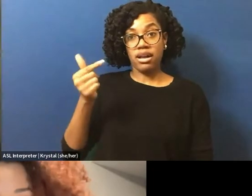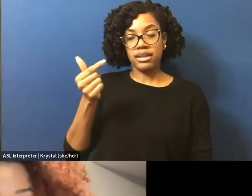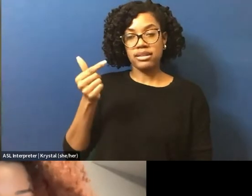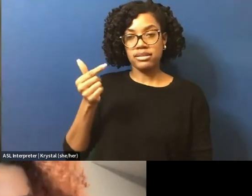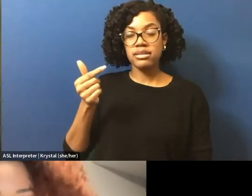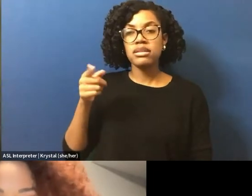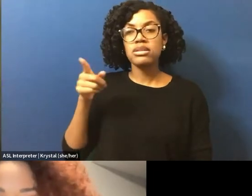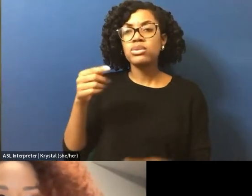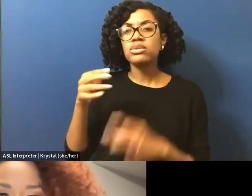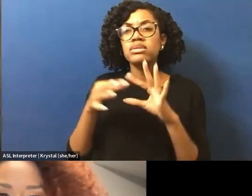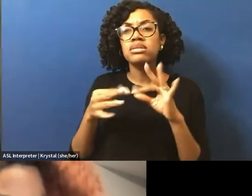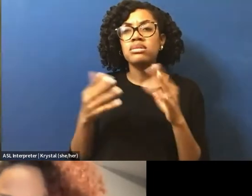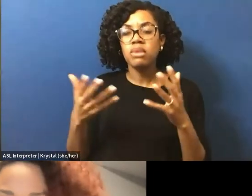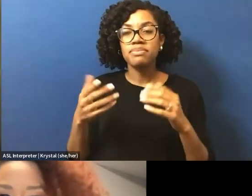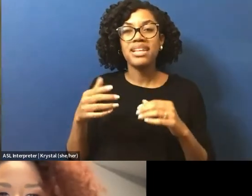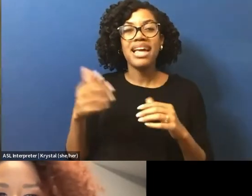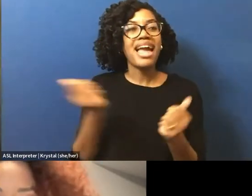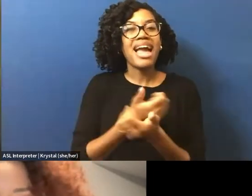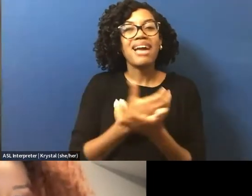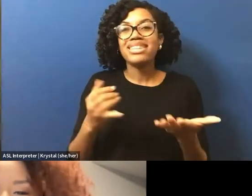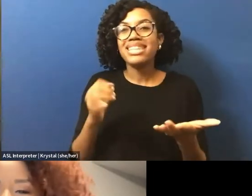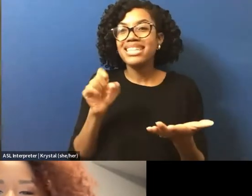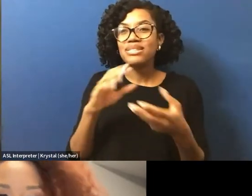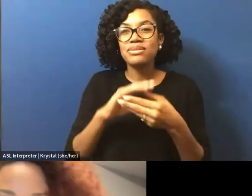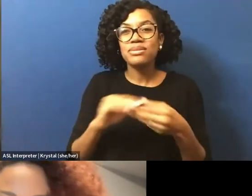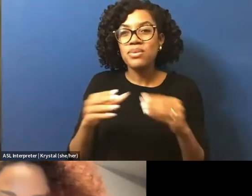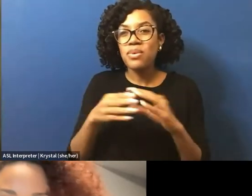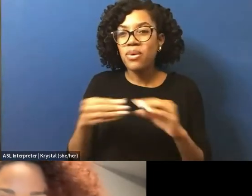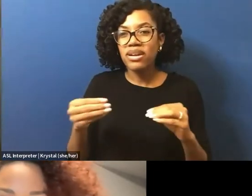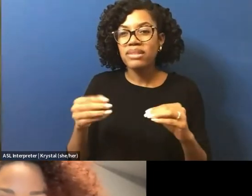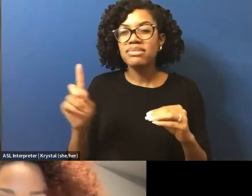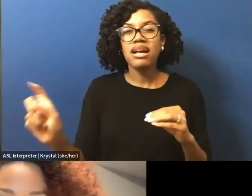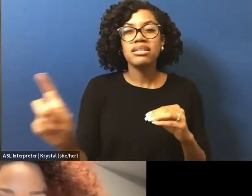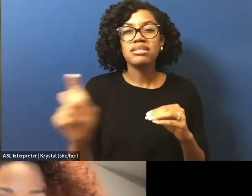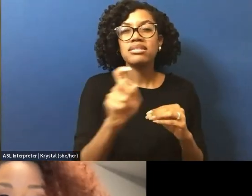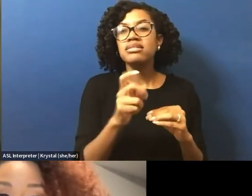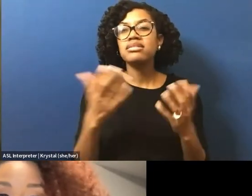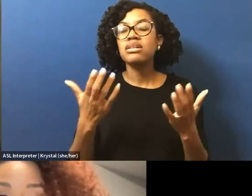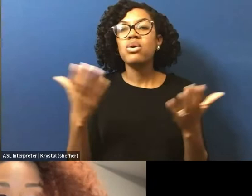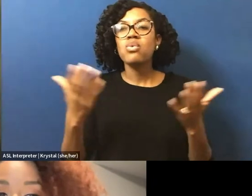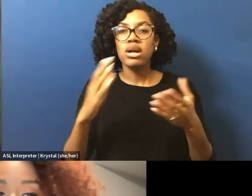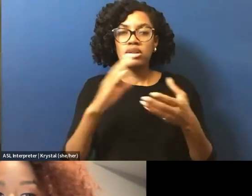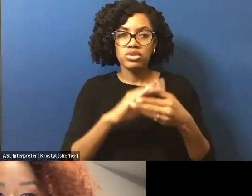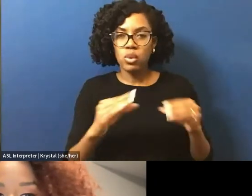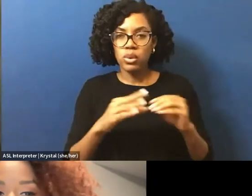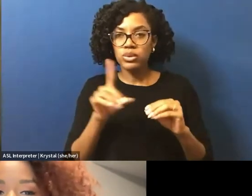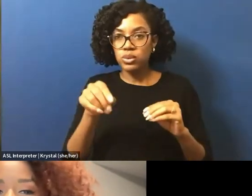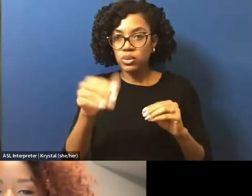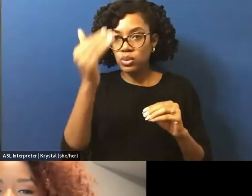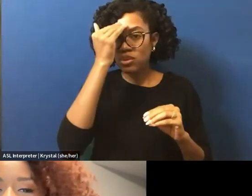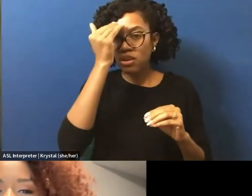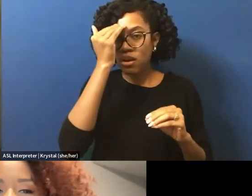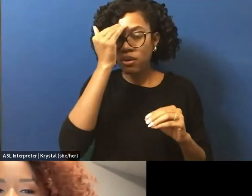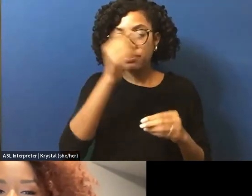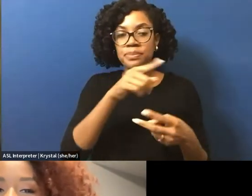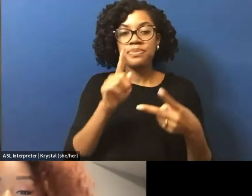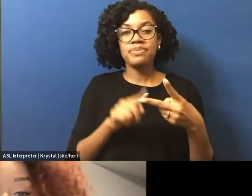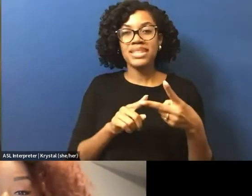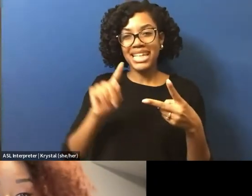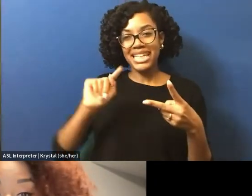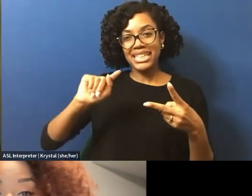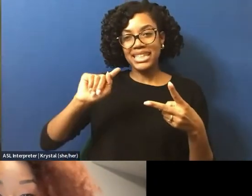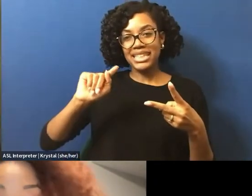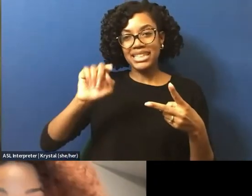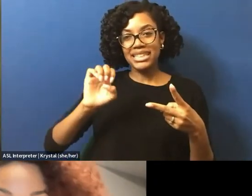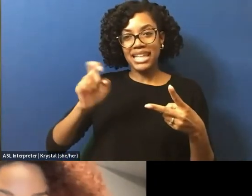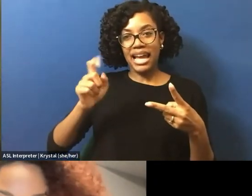And asking them, students, what narratives do you know? Why are textbooks this way? And more, most importantly, who is invested in you learning